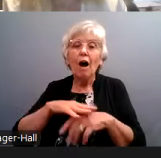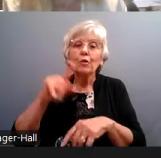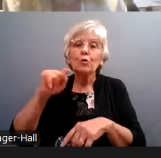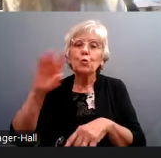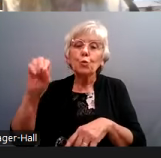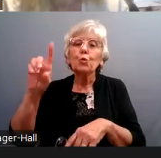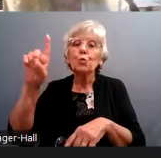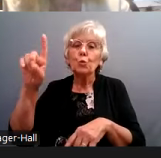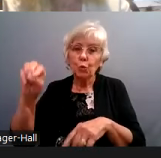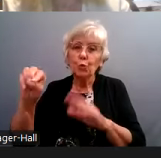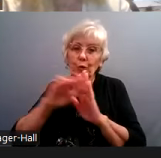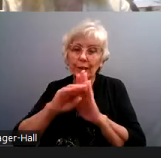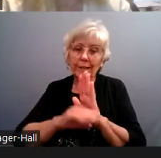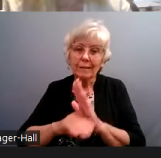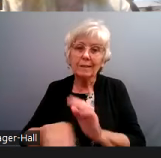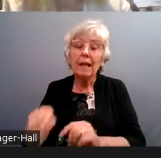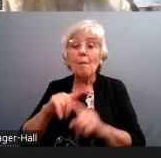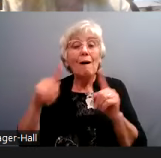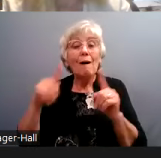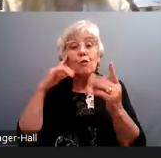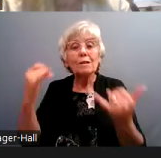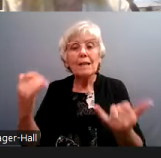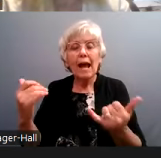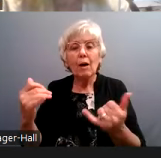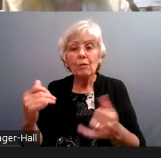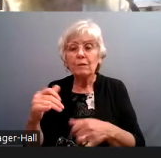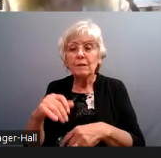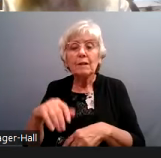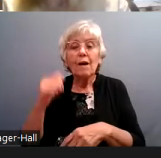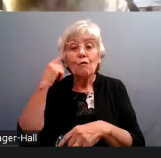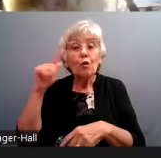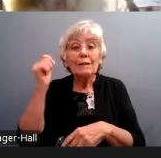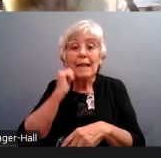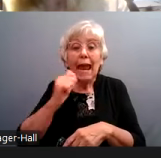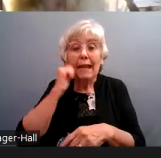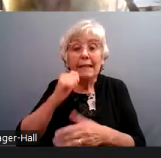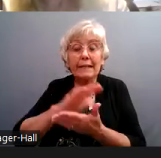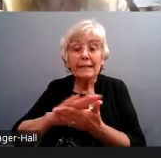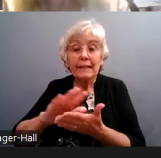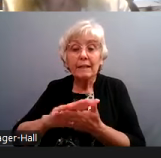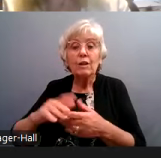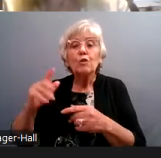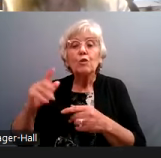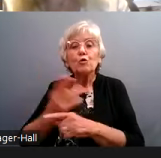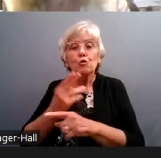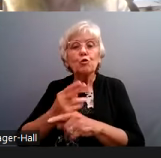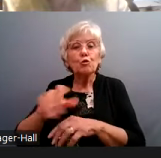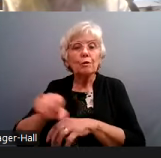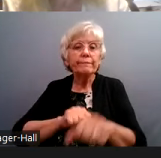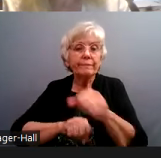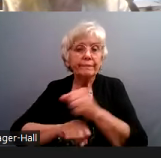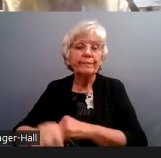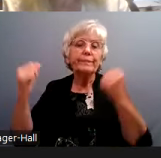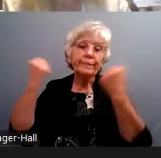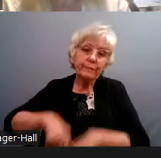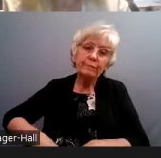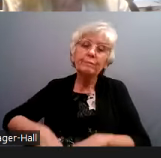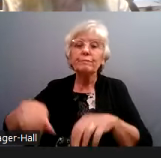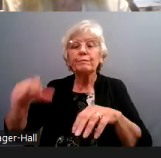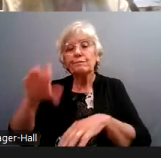do. But for now, it'll be for like daily cleaning. You know, you put on your PPE as we talked